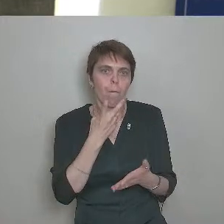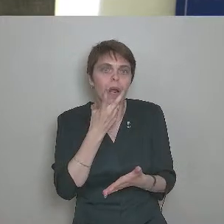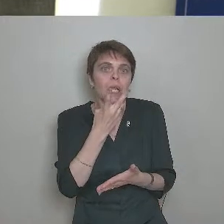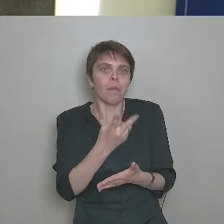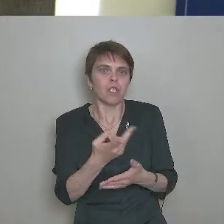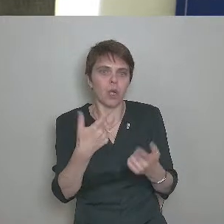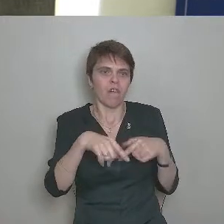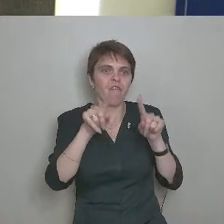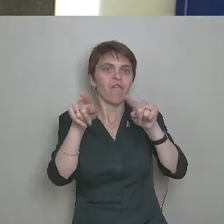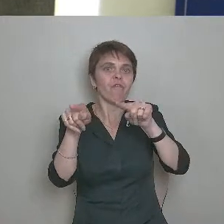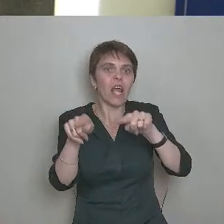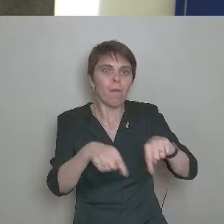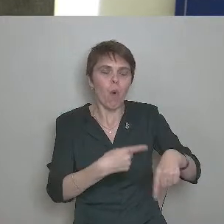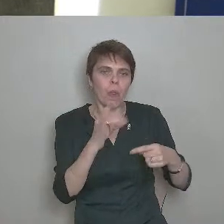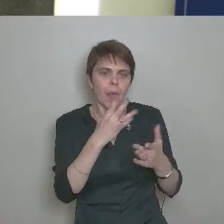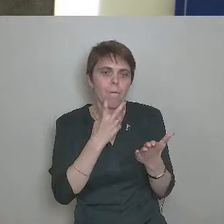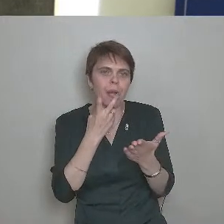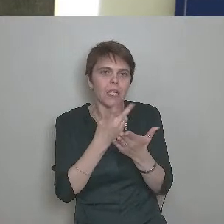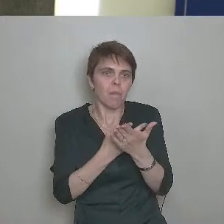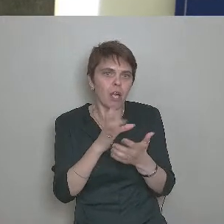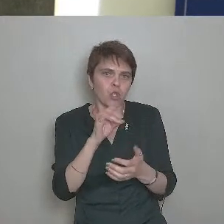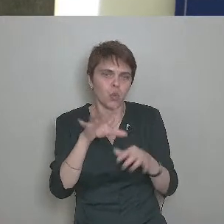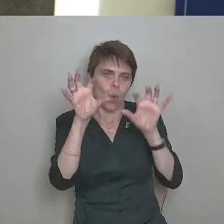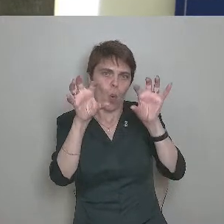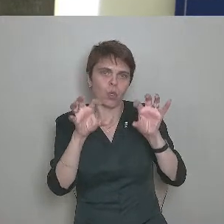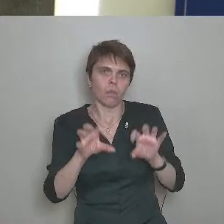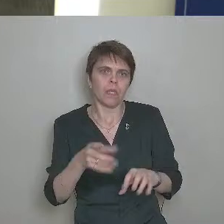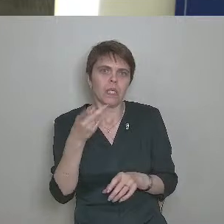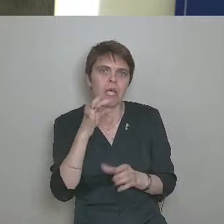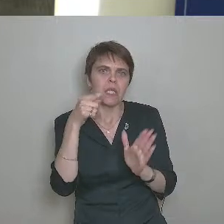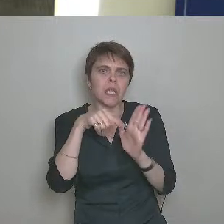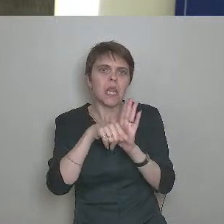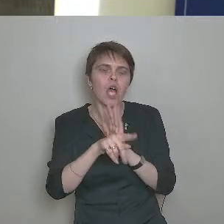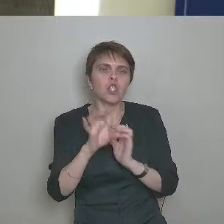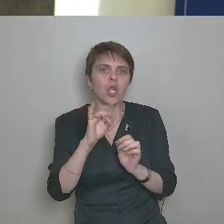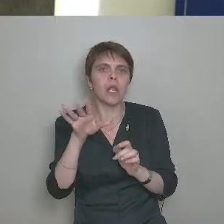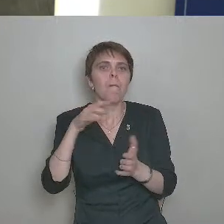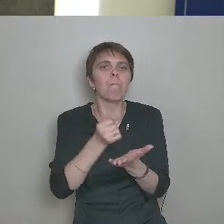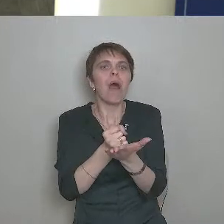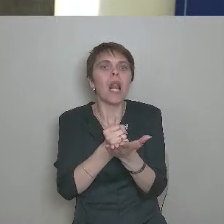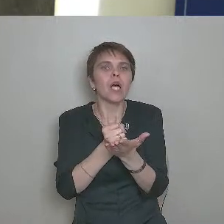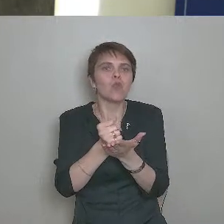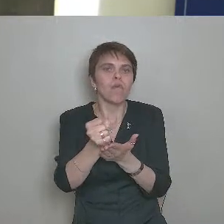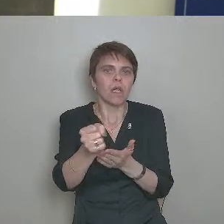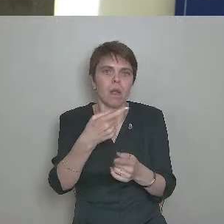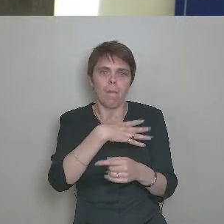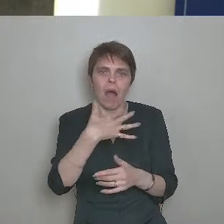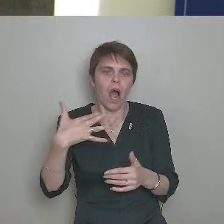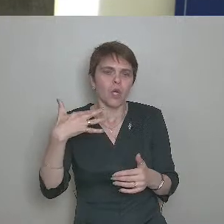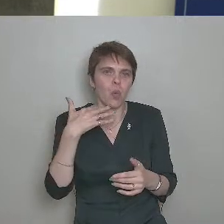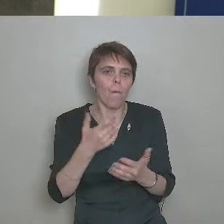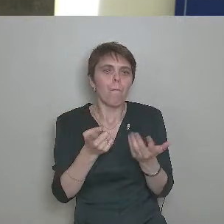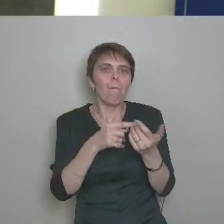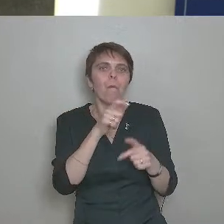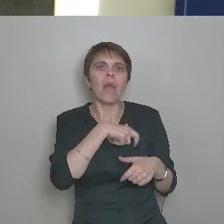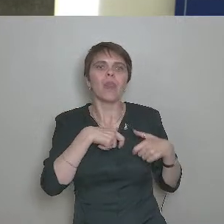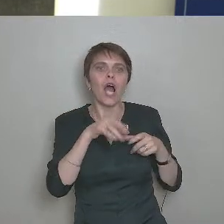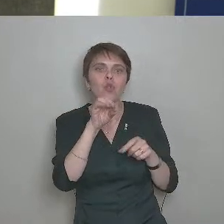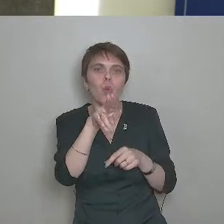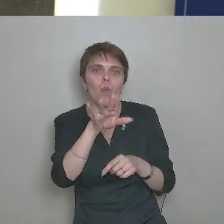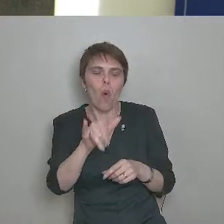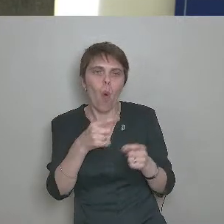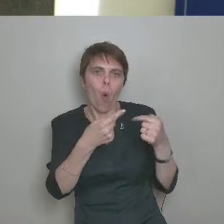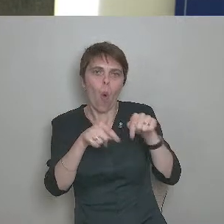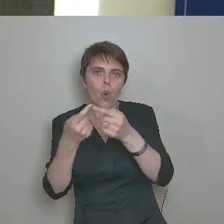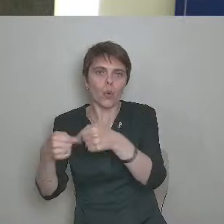first person on the list. Others have additional requirement to submit their consent to run,